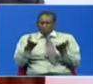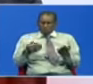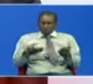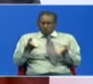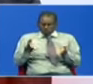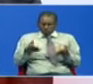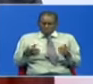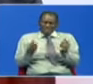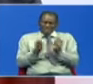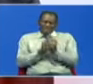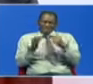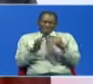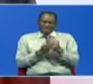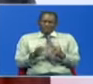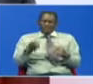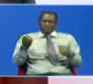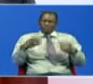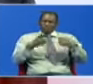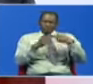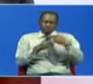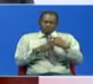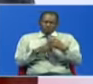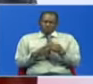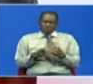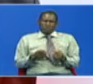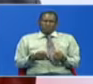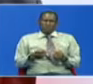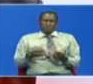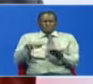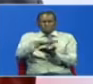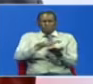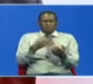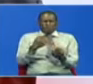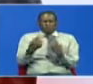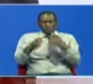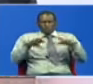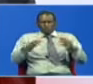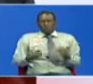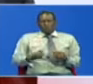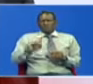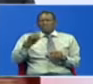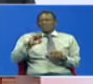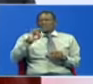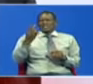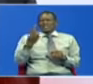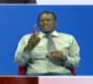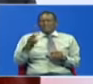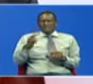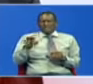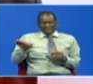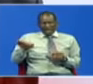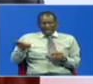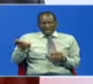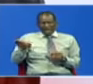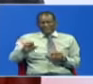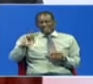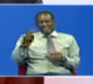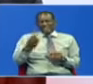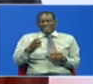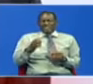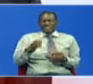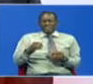18th of June, we are basically talking of the first or second early second